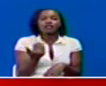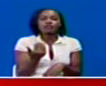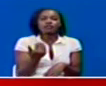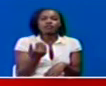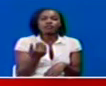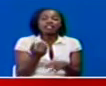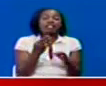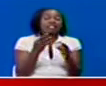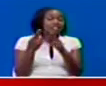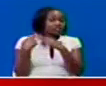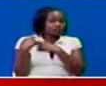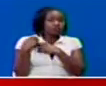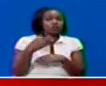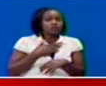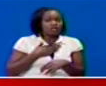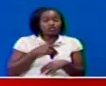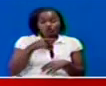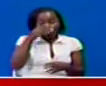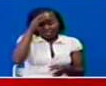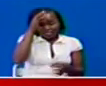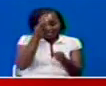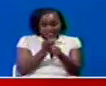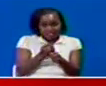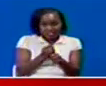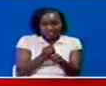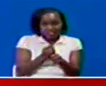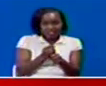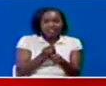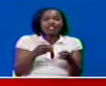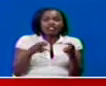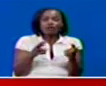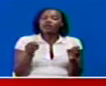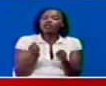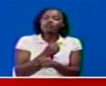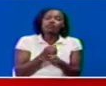up to us. You are the judge. There's a way we cannot live.